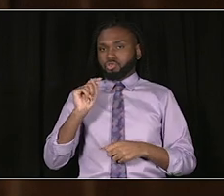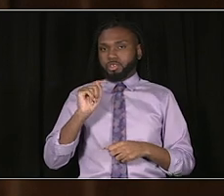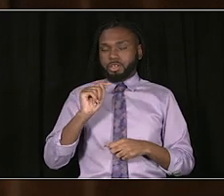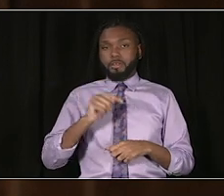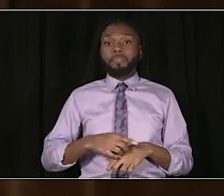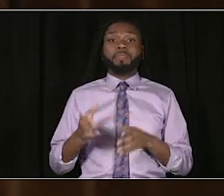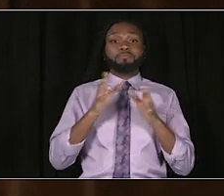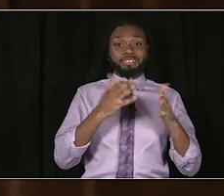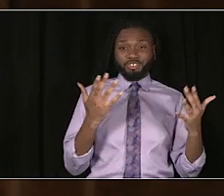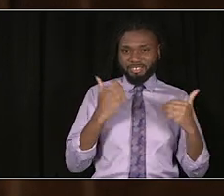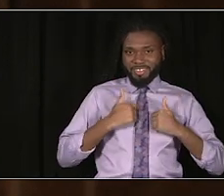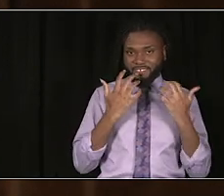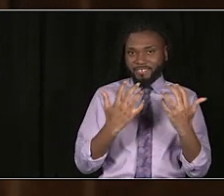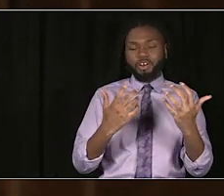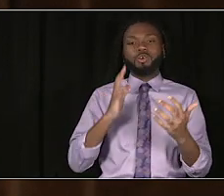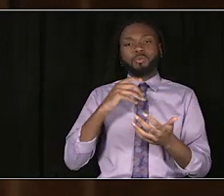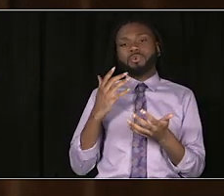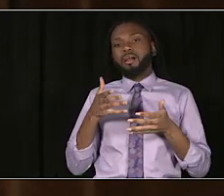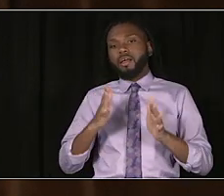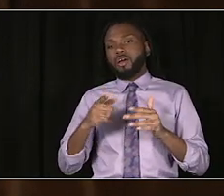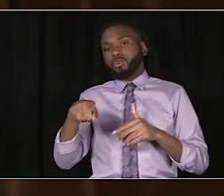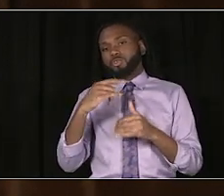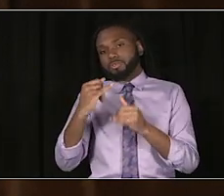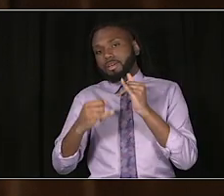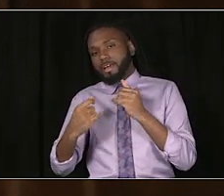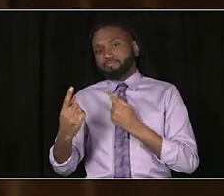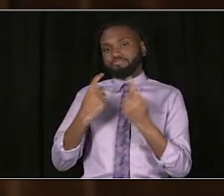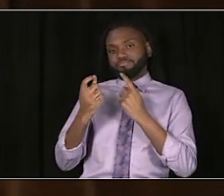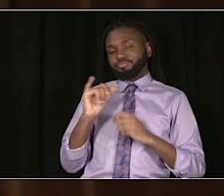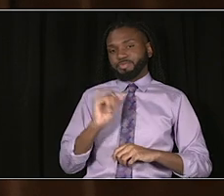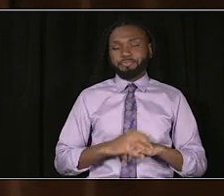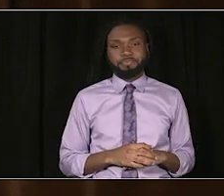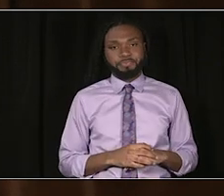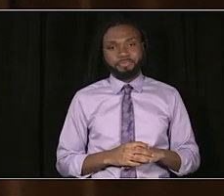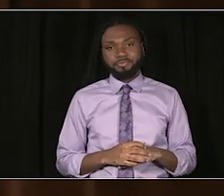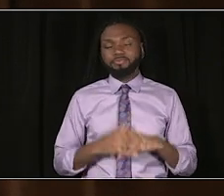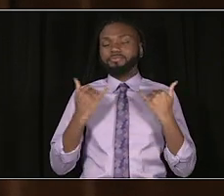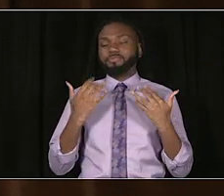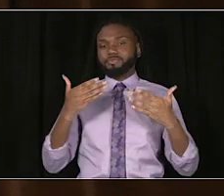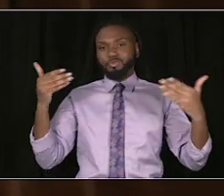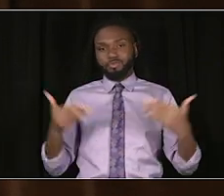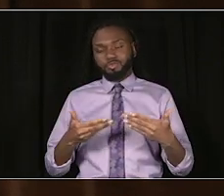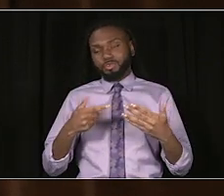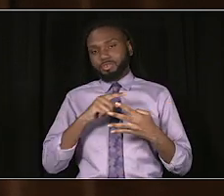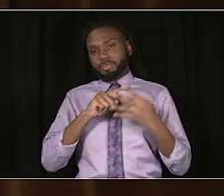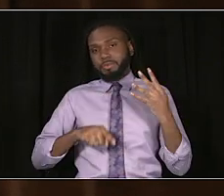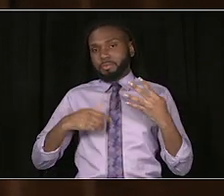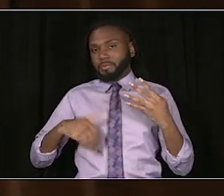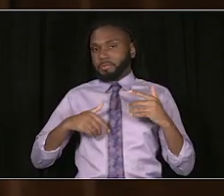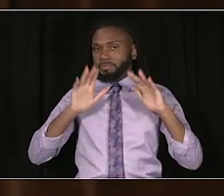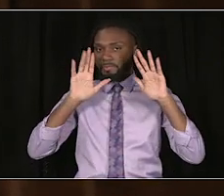our live audience, we'll make time for a few questions from you as well. And now I'd like to introduce our truly amazing